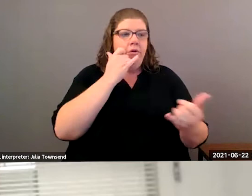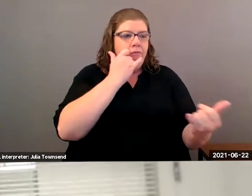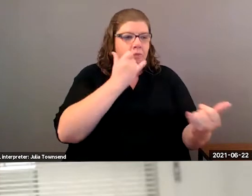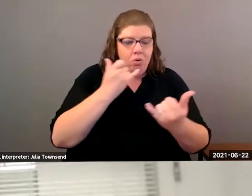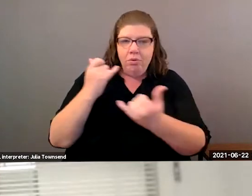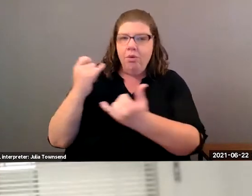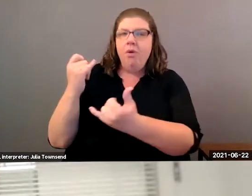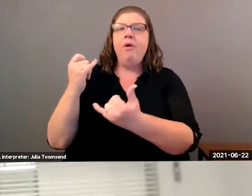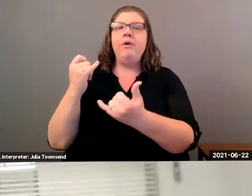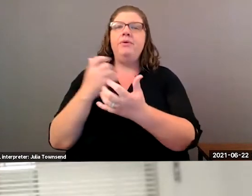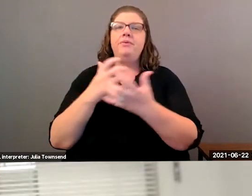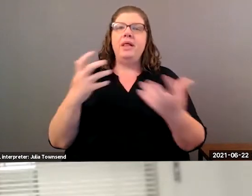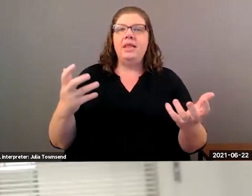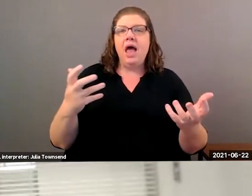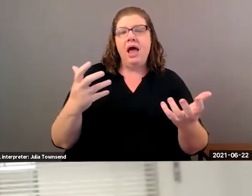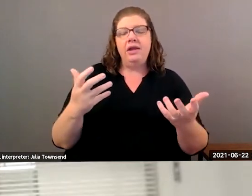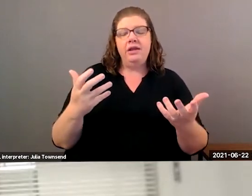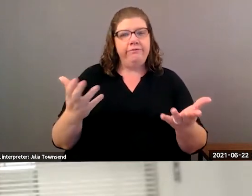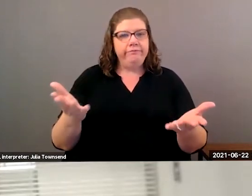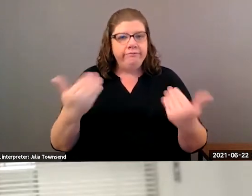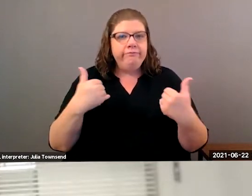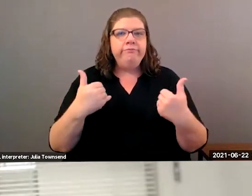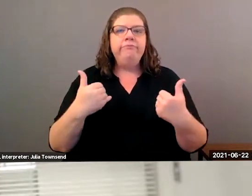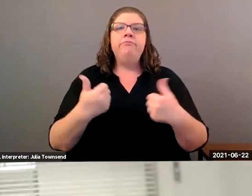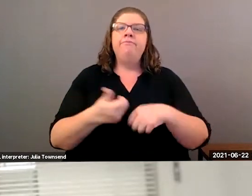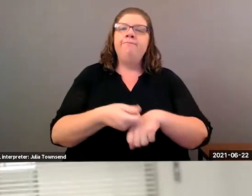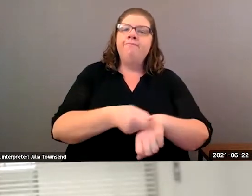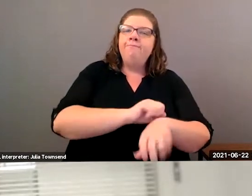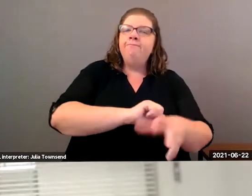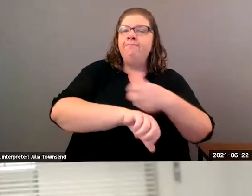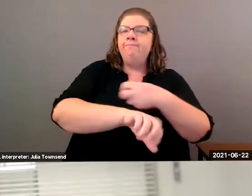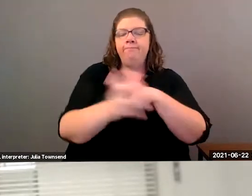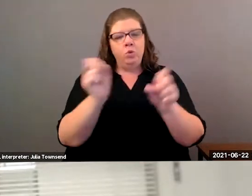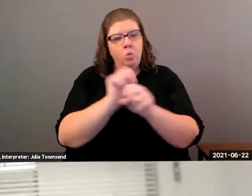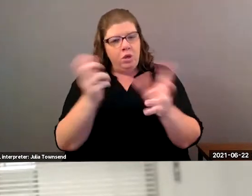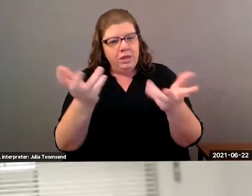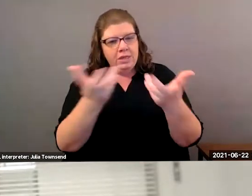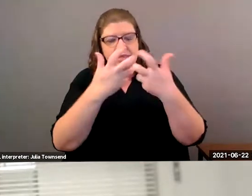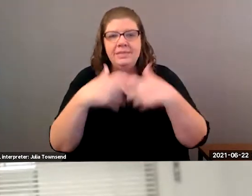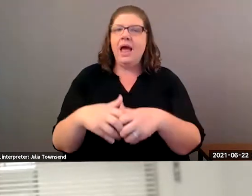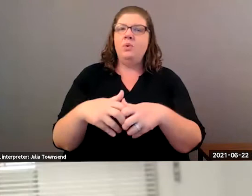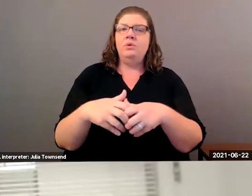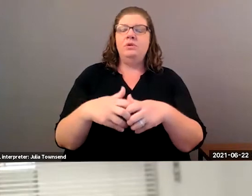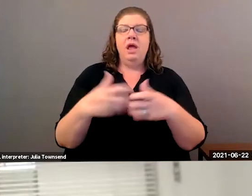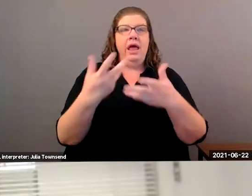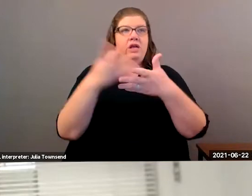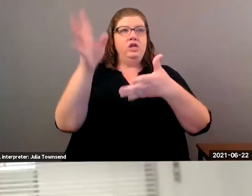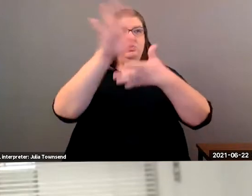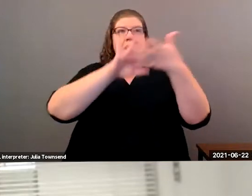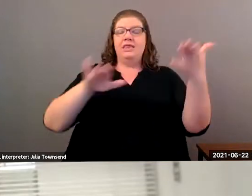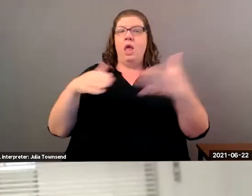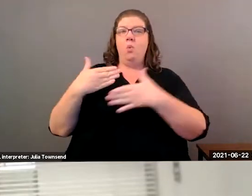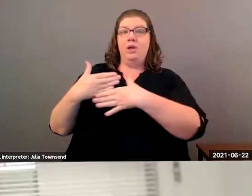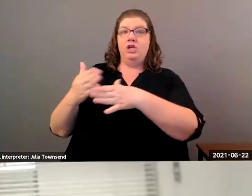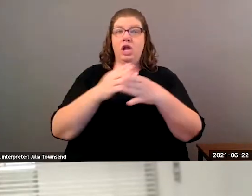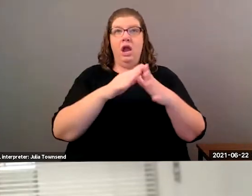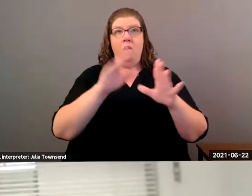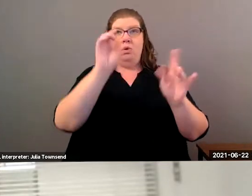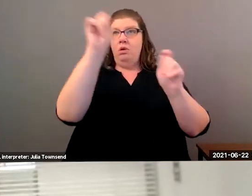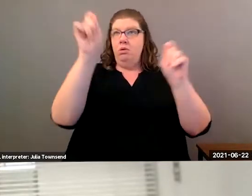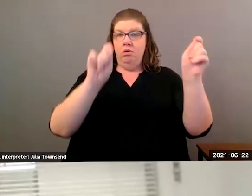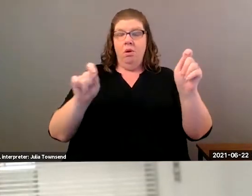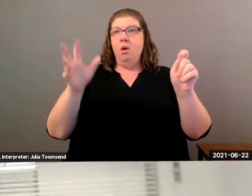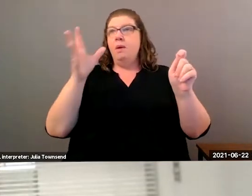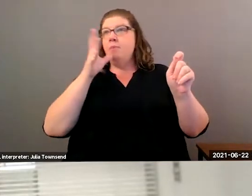lot of, let's get in this meeting and work this out, a shared spreadsheet where we can actually write, mom is dropping them